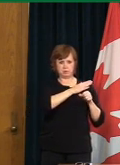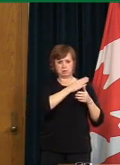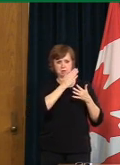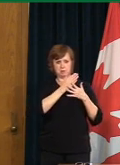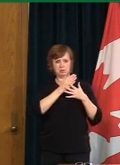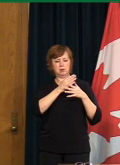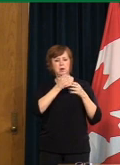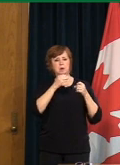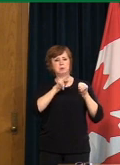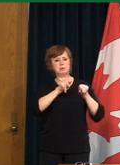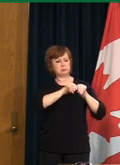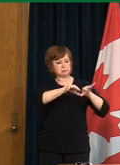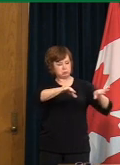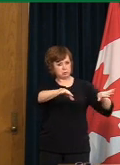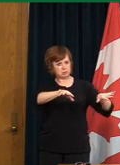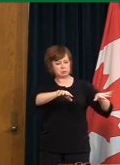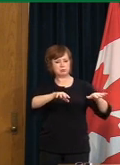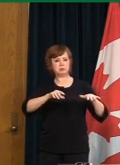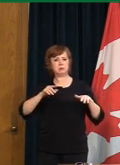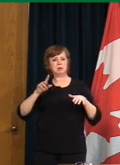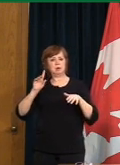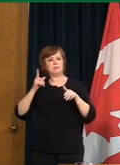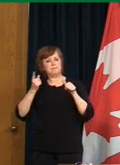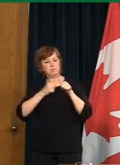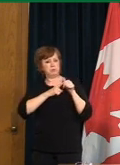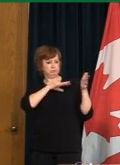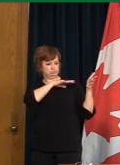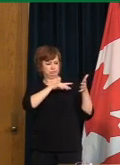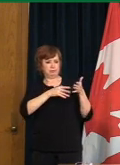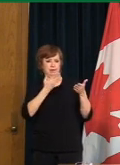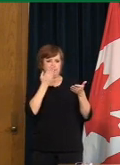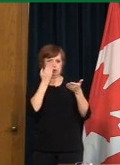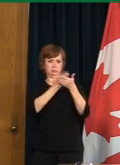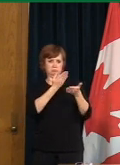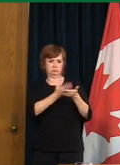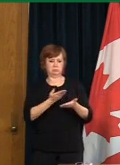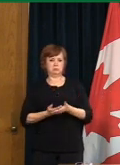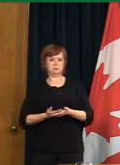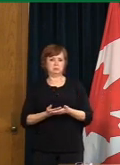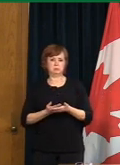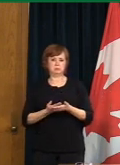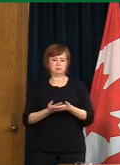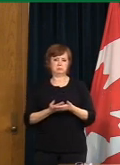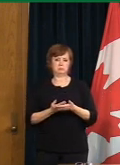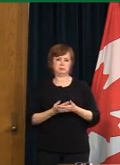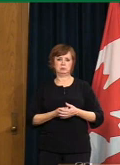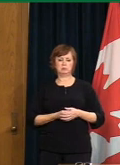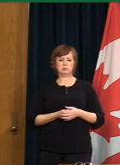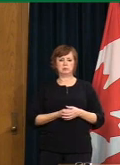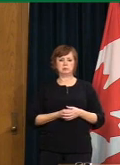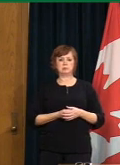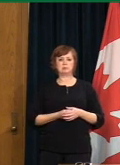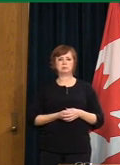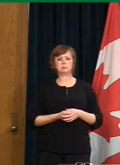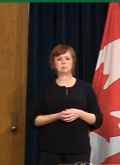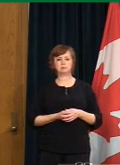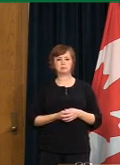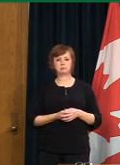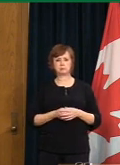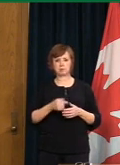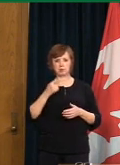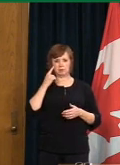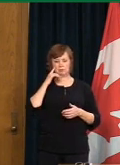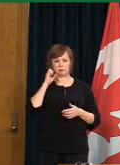informed and proportionate to the transmission risk. But obviously, this is something that all of us in Saskatchewan